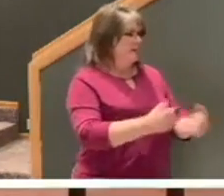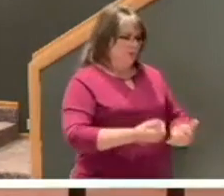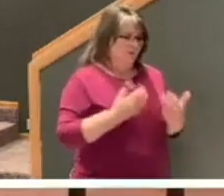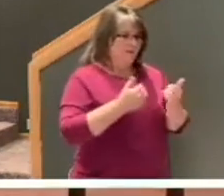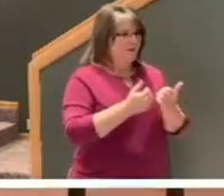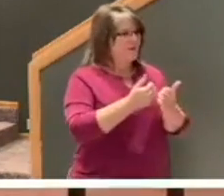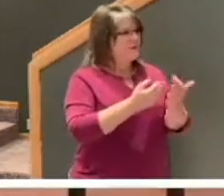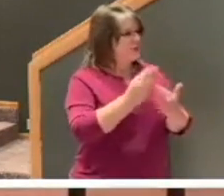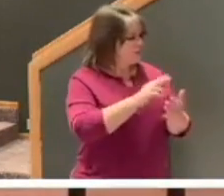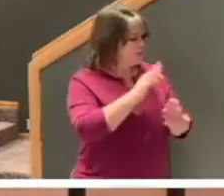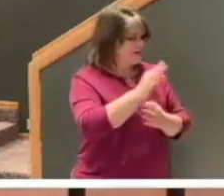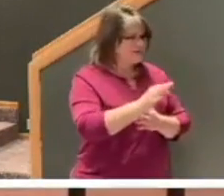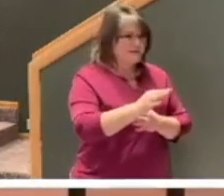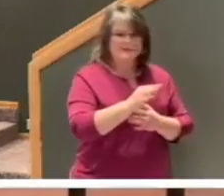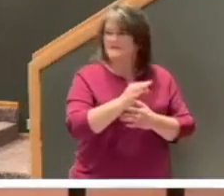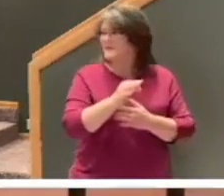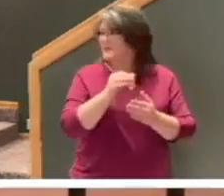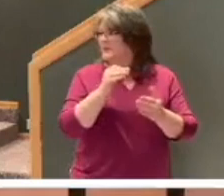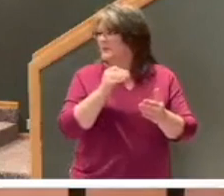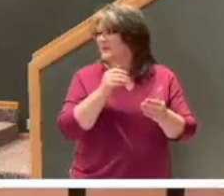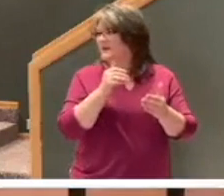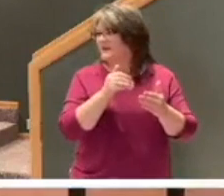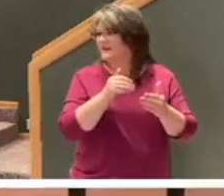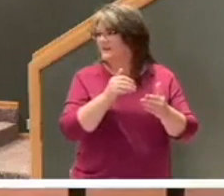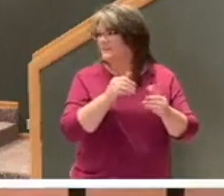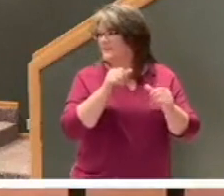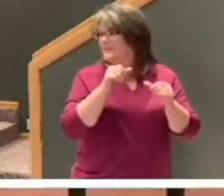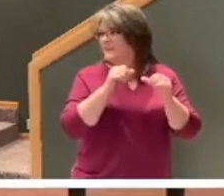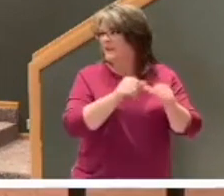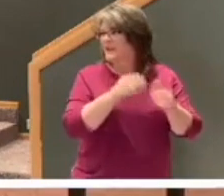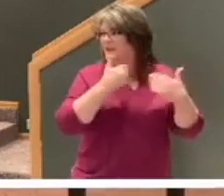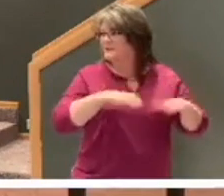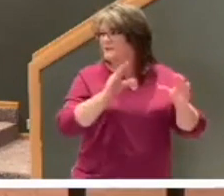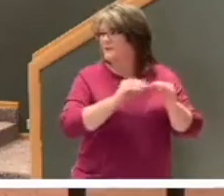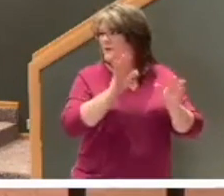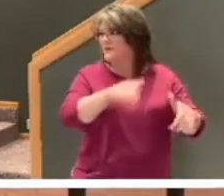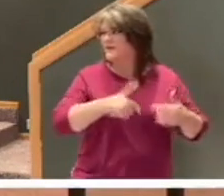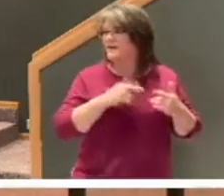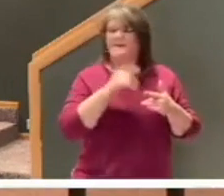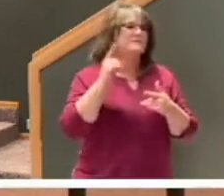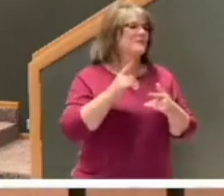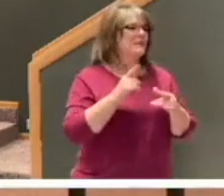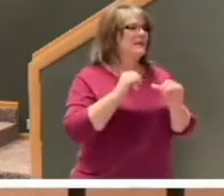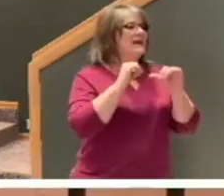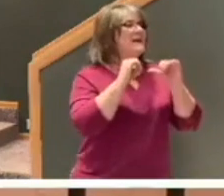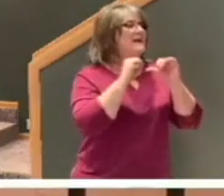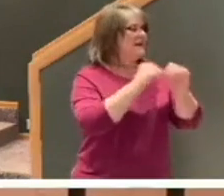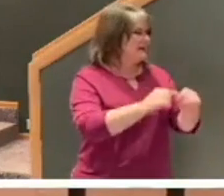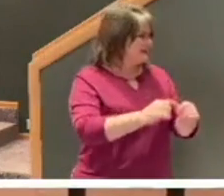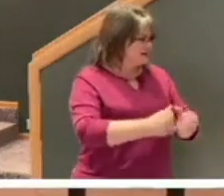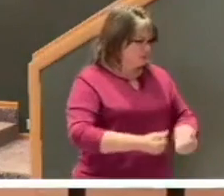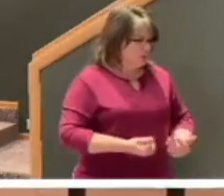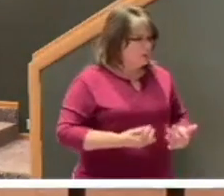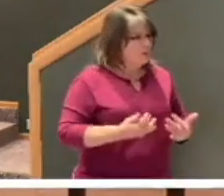as we draw nearer and we keep surrendering more of our lives to him, he keeps filling.